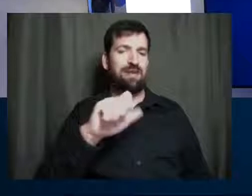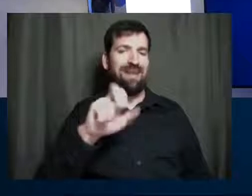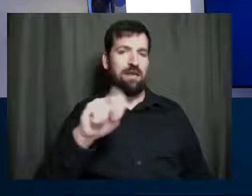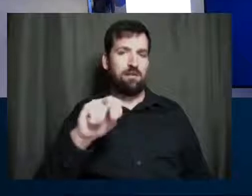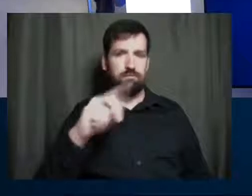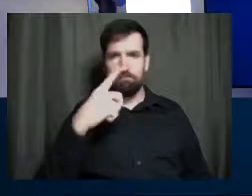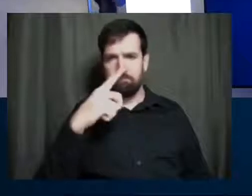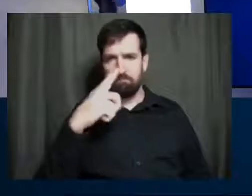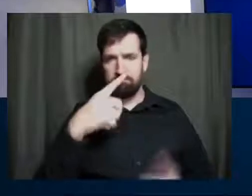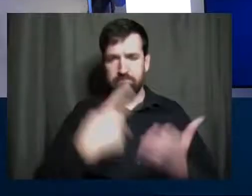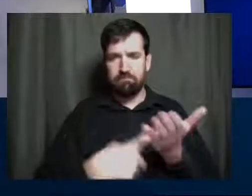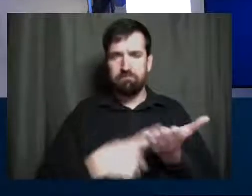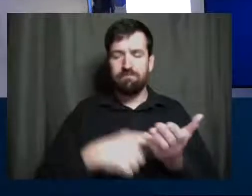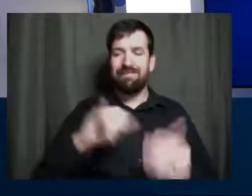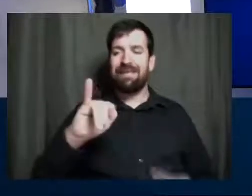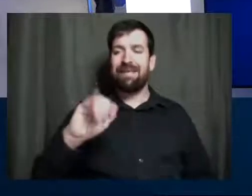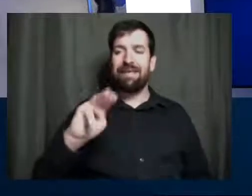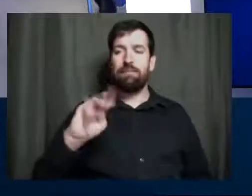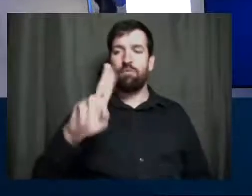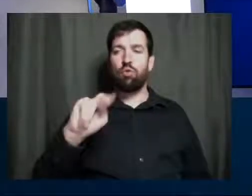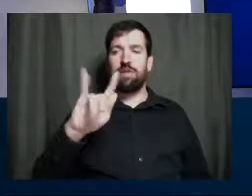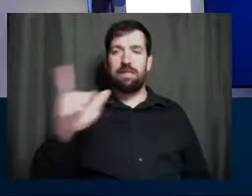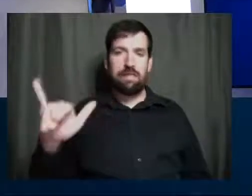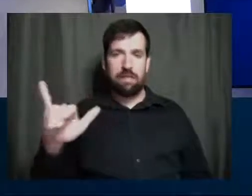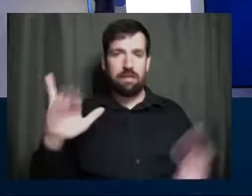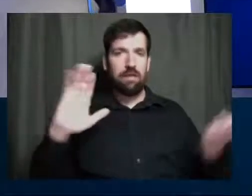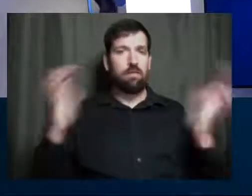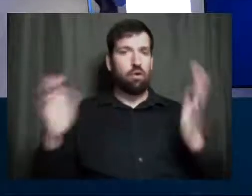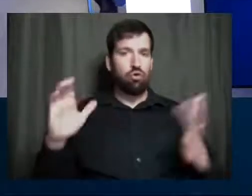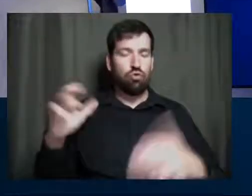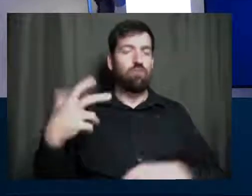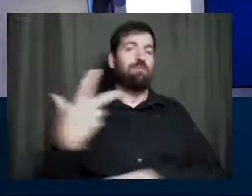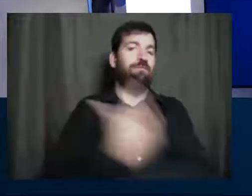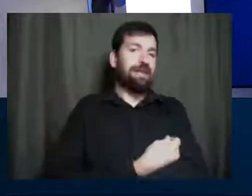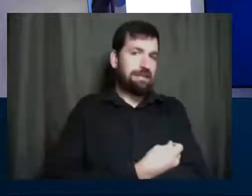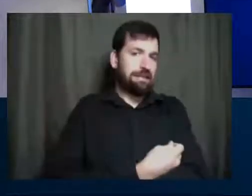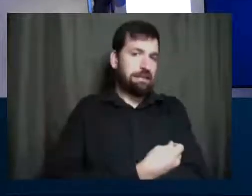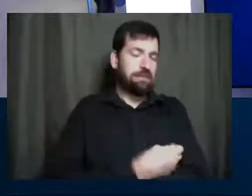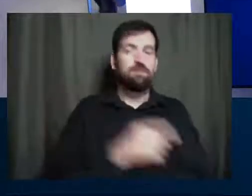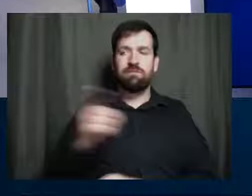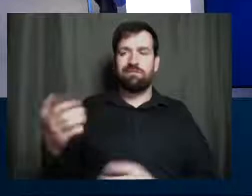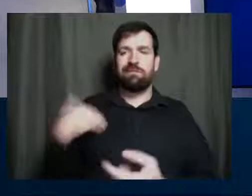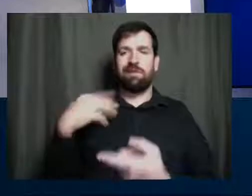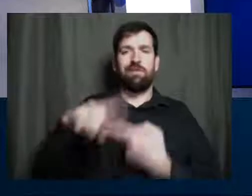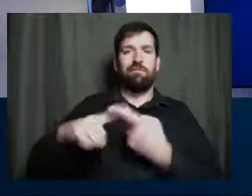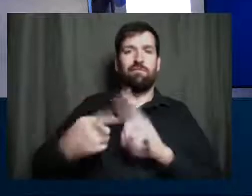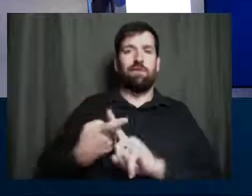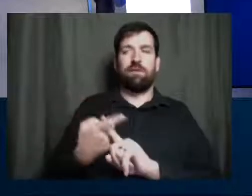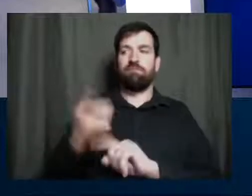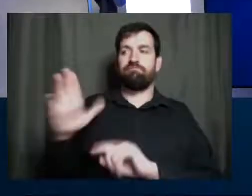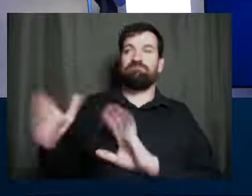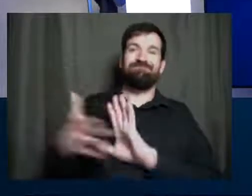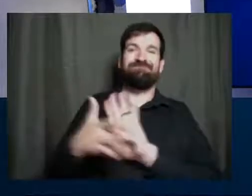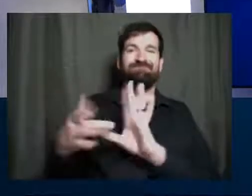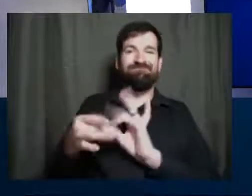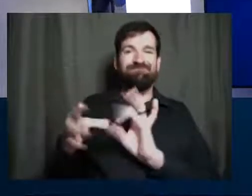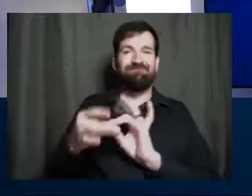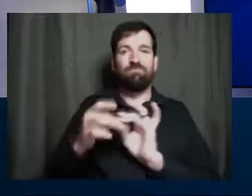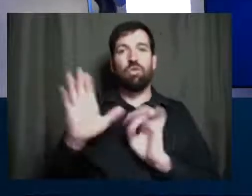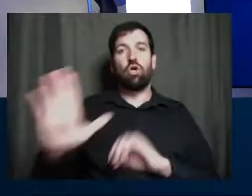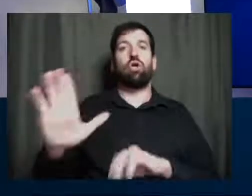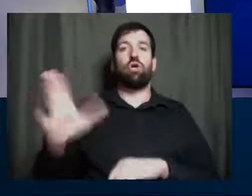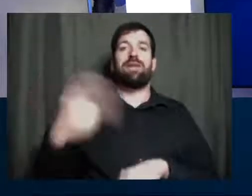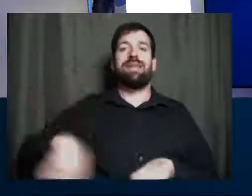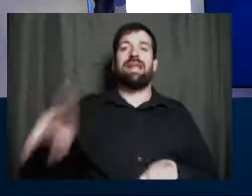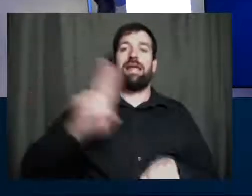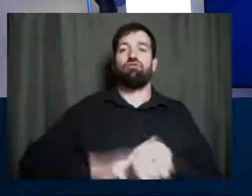versus the vaccine? As businesses are requiring vaccinations, she has a friend that refers to her natural immunity from COVID rather